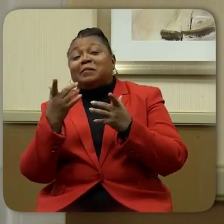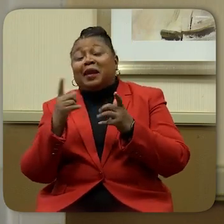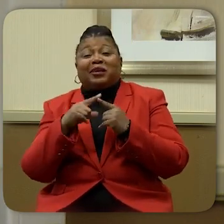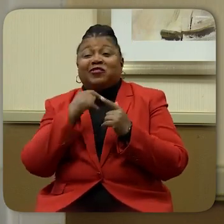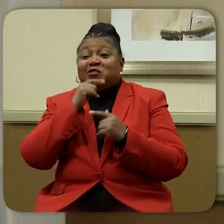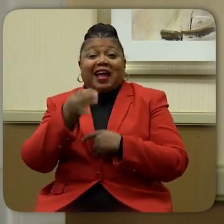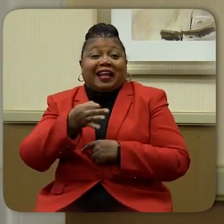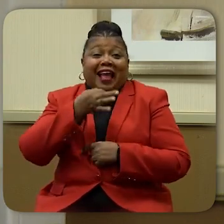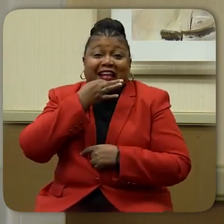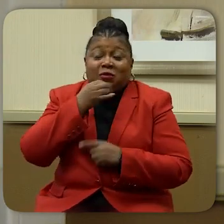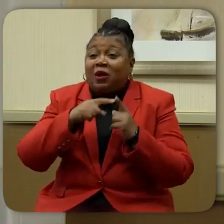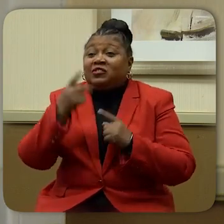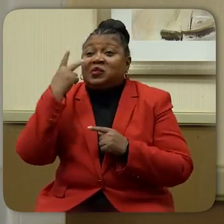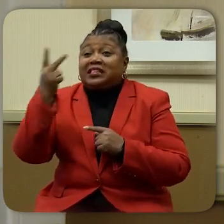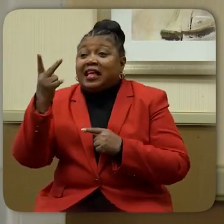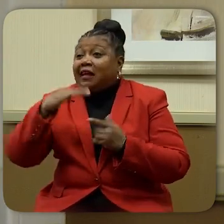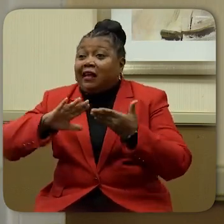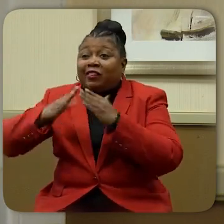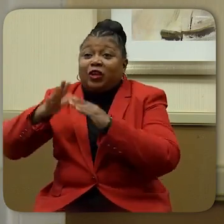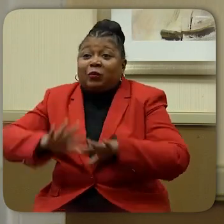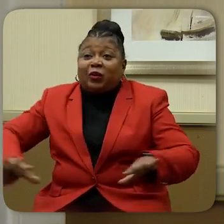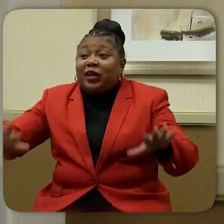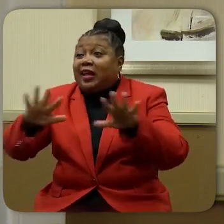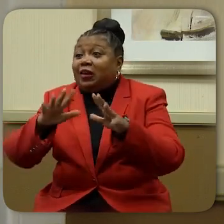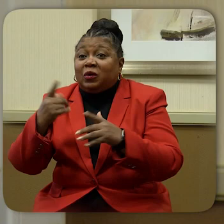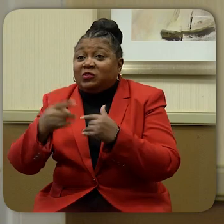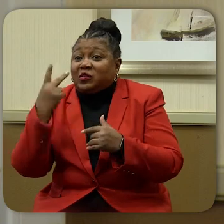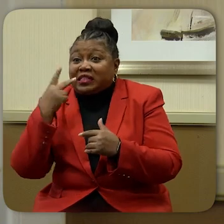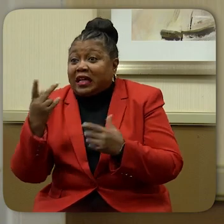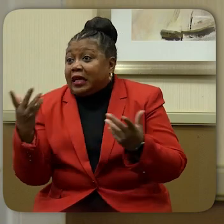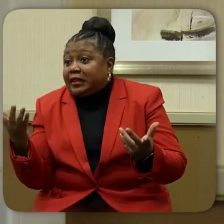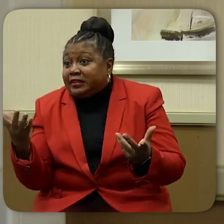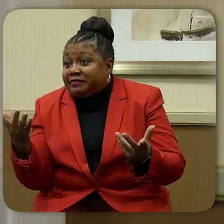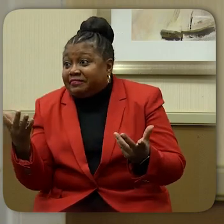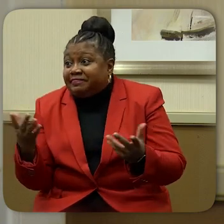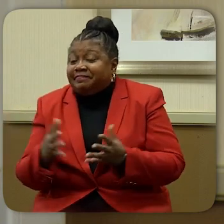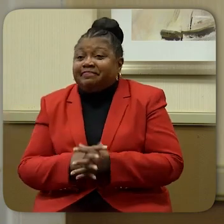even if you're not an expert, what have you seen used in the community?